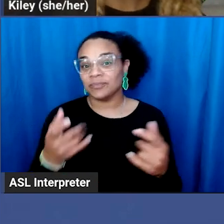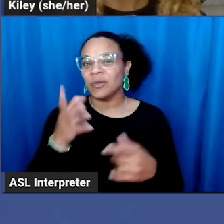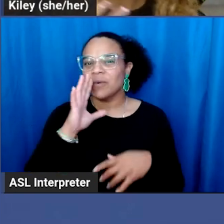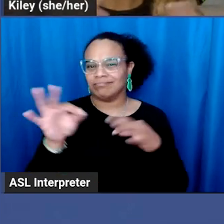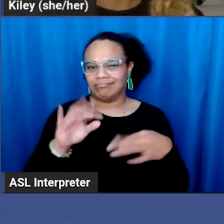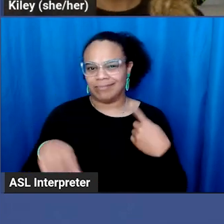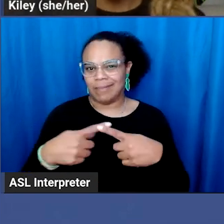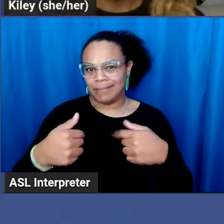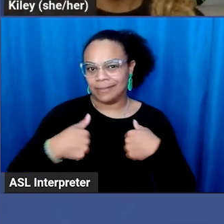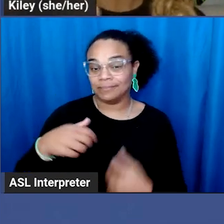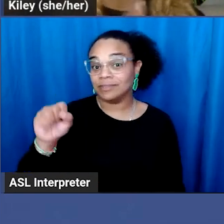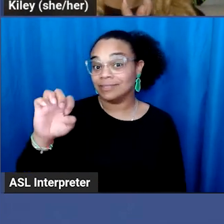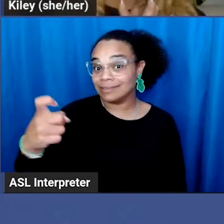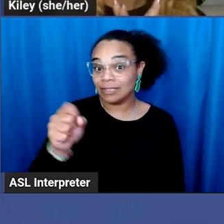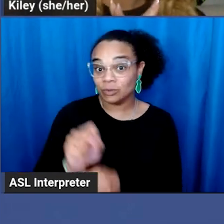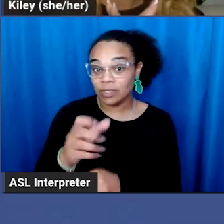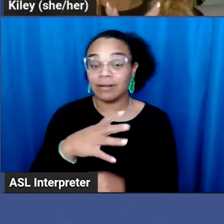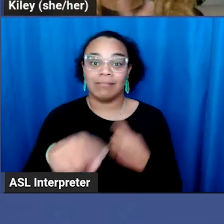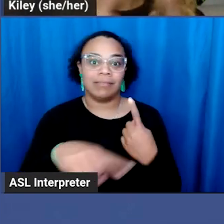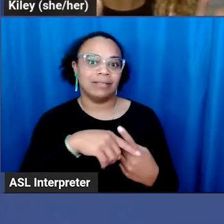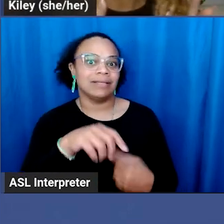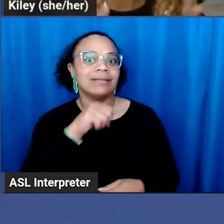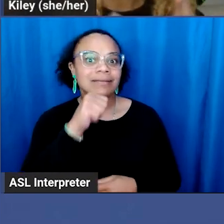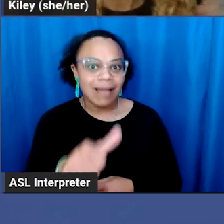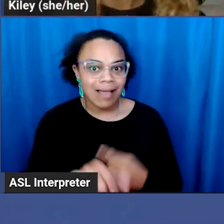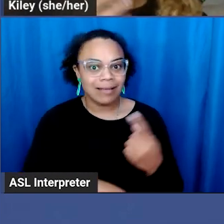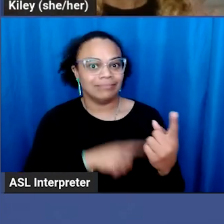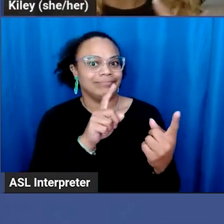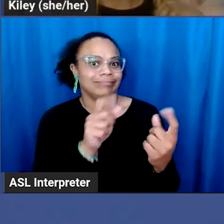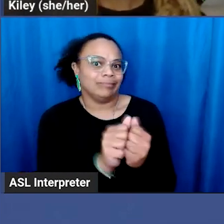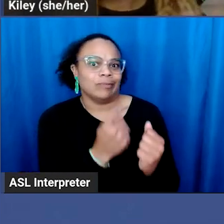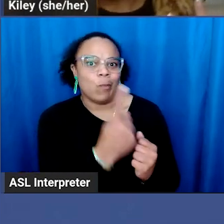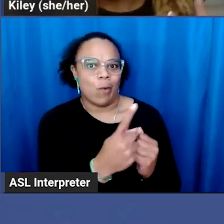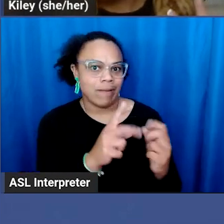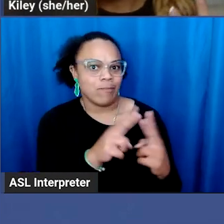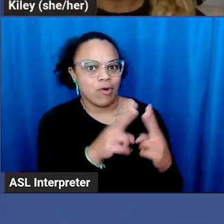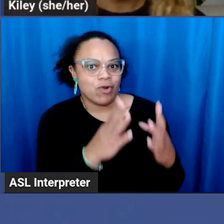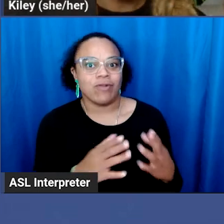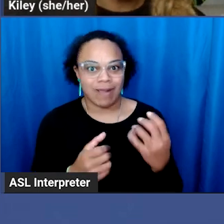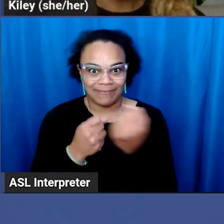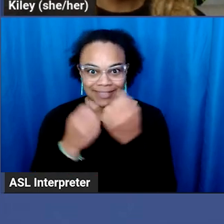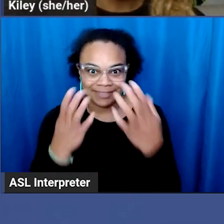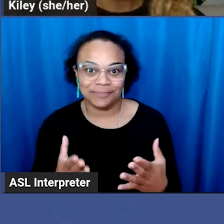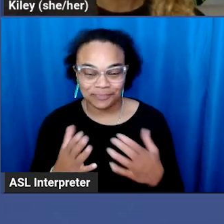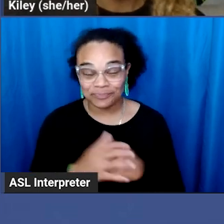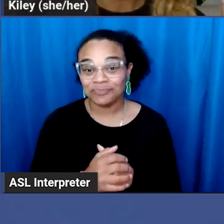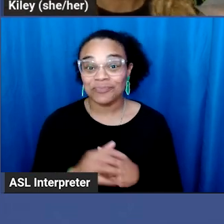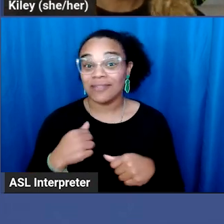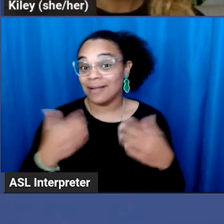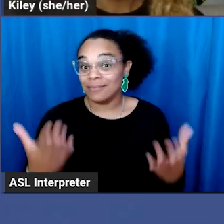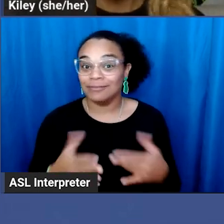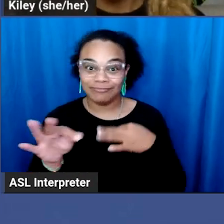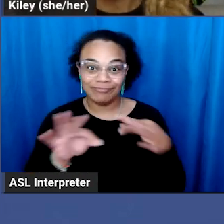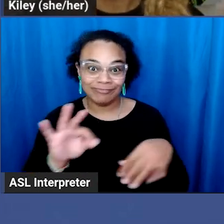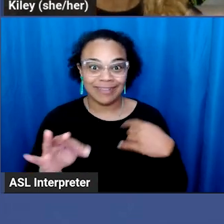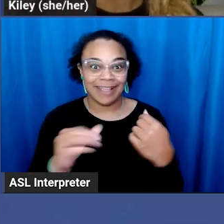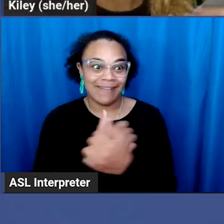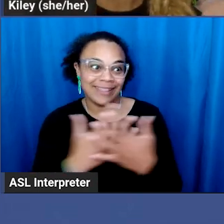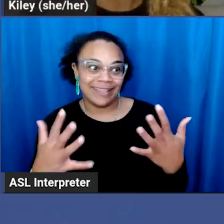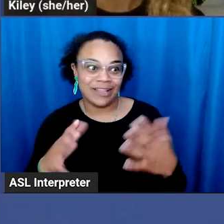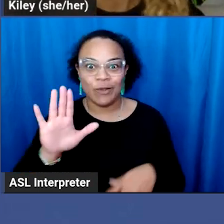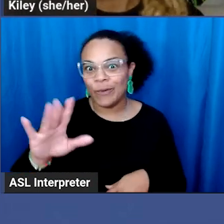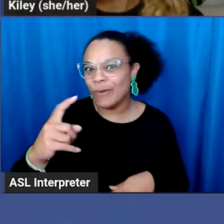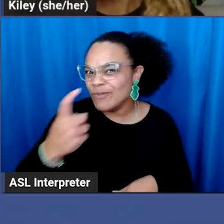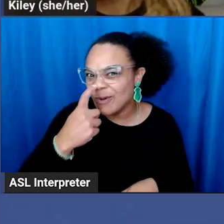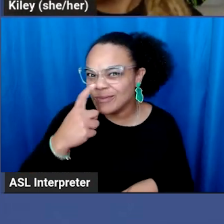a sex work and non-monogamy advocate. So basically, I'm here to talk to you guys about all the things that your nosy aunt